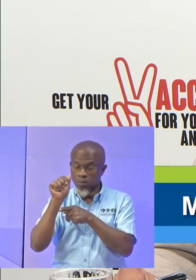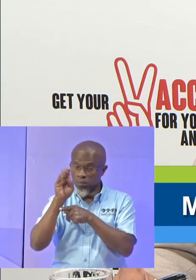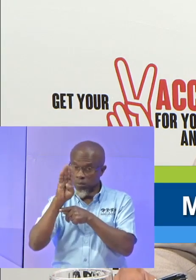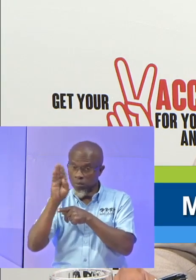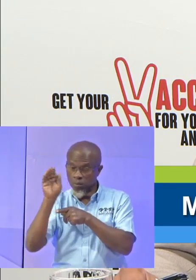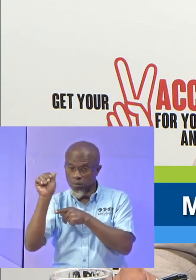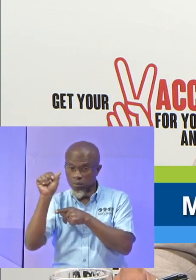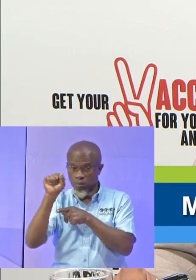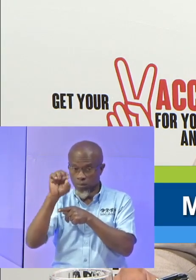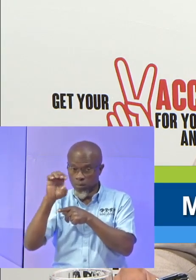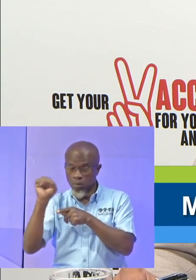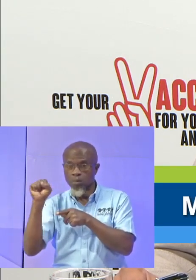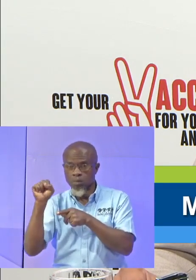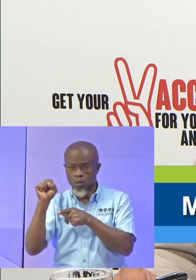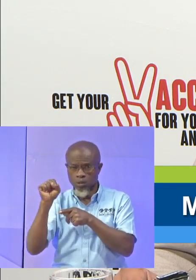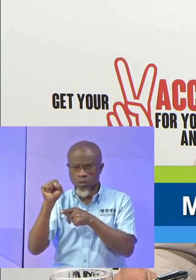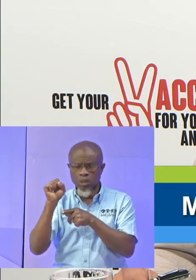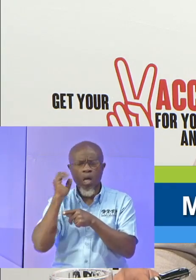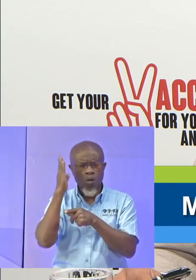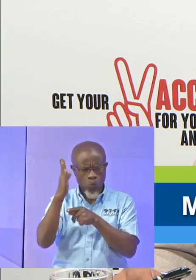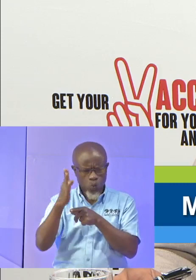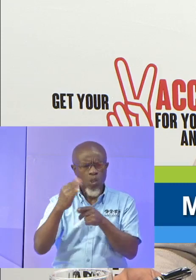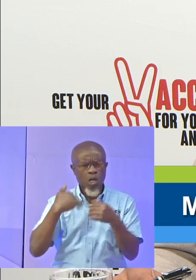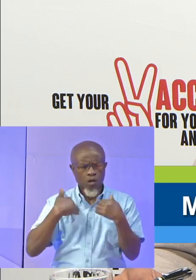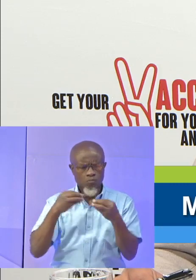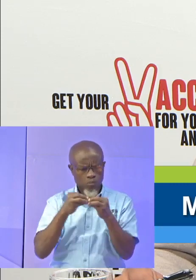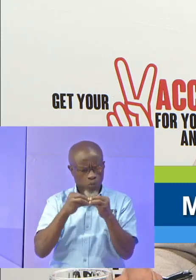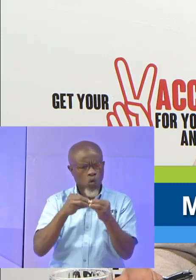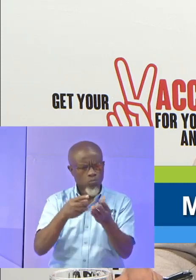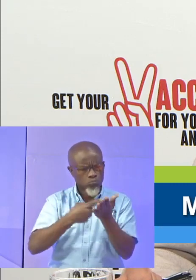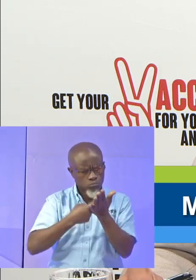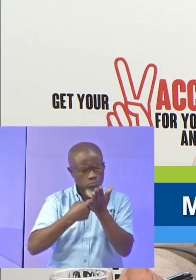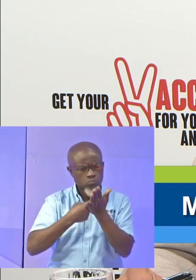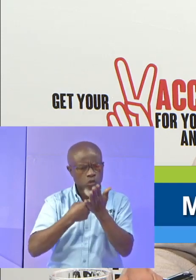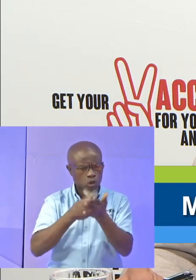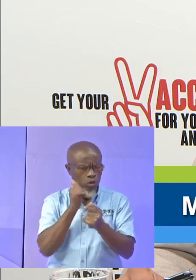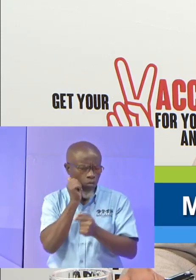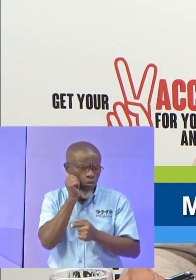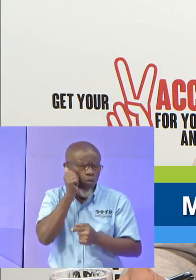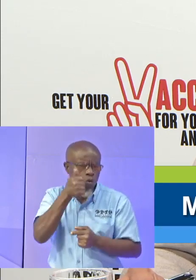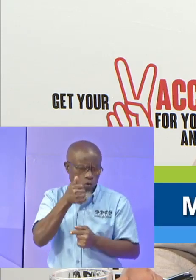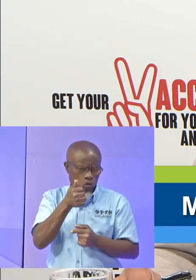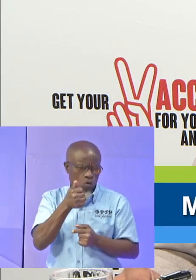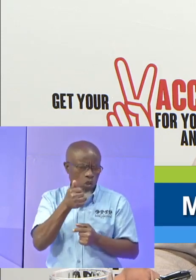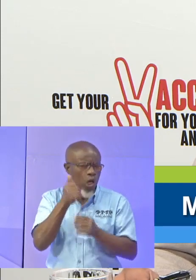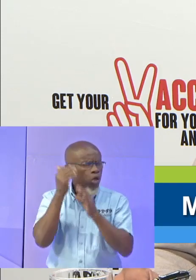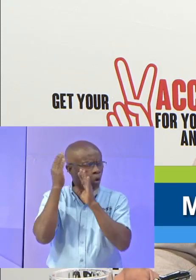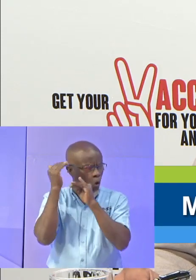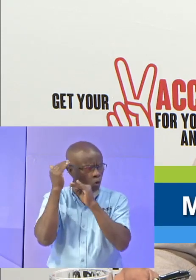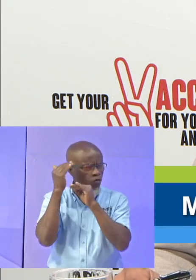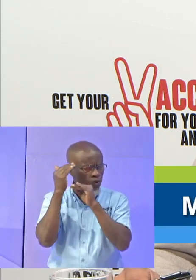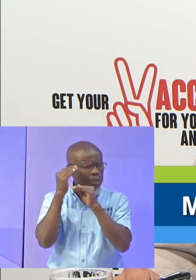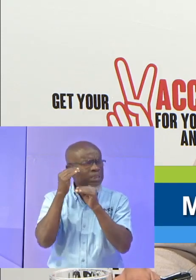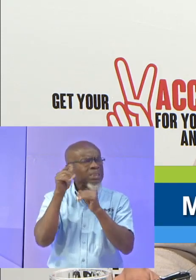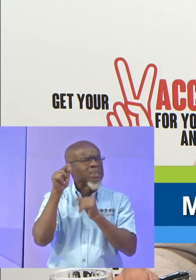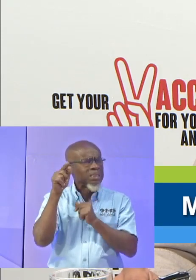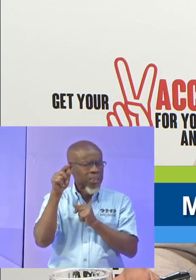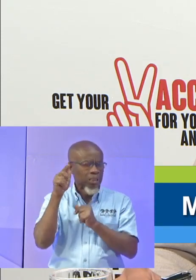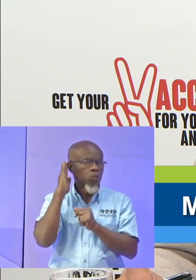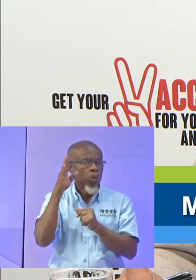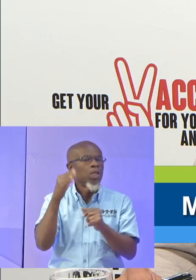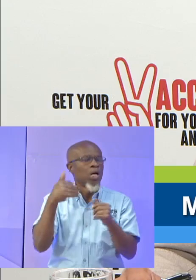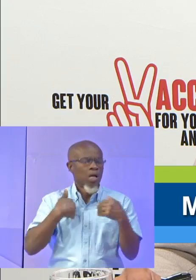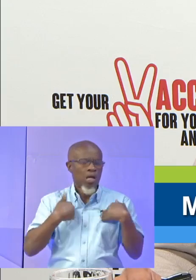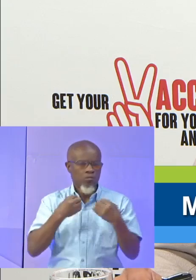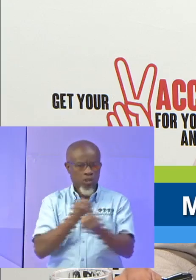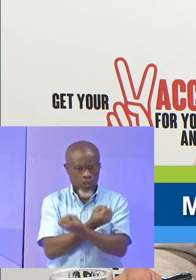I will be speaking to Minister Bacchus on this tomorrow, and hopefully by Saturday we can give you an update, but as soon as they